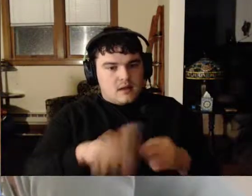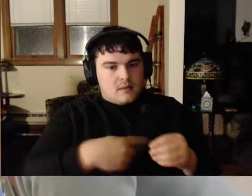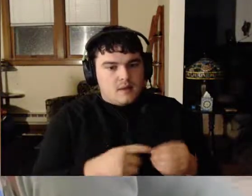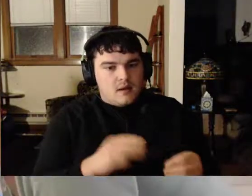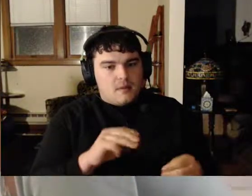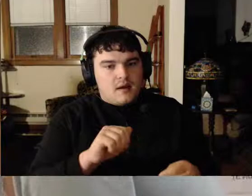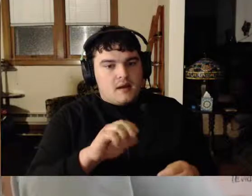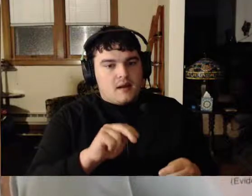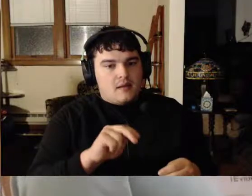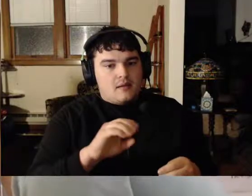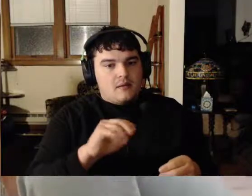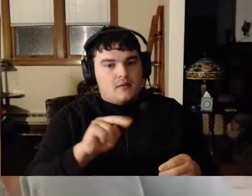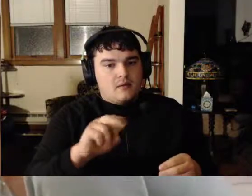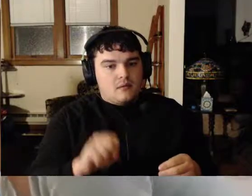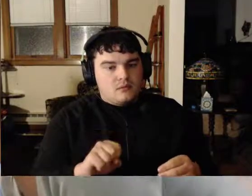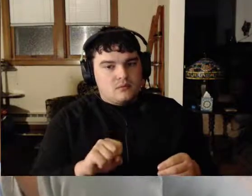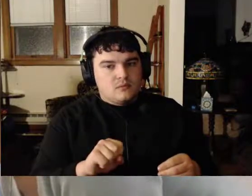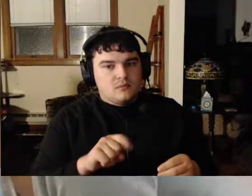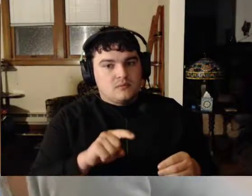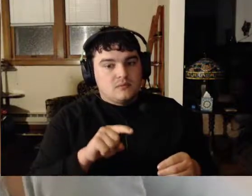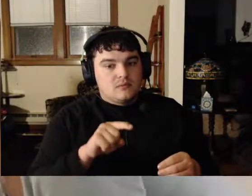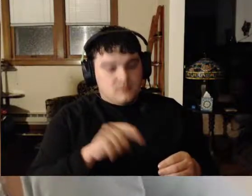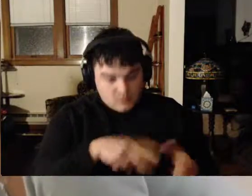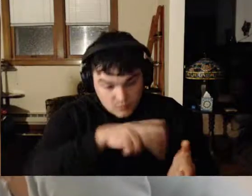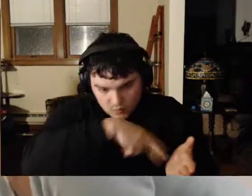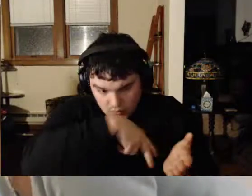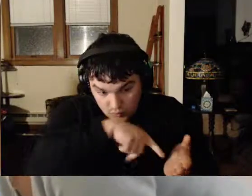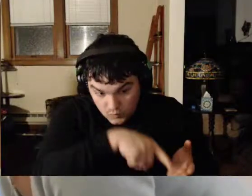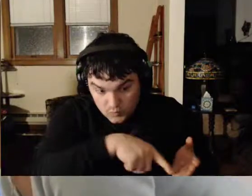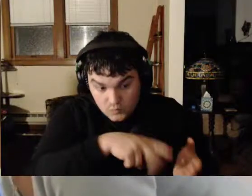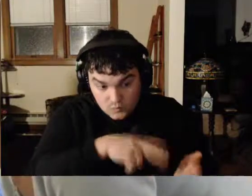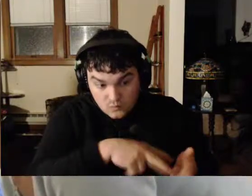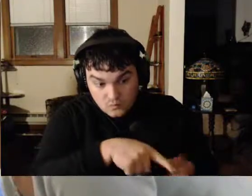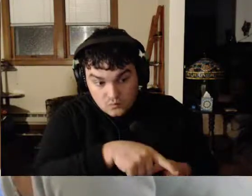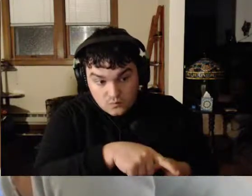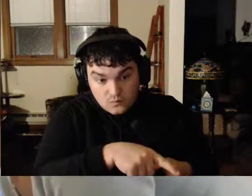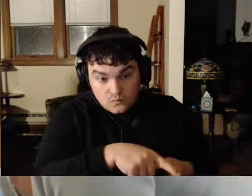I put But is that what you researched? yes.